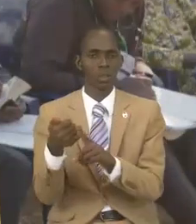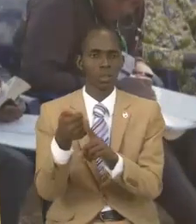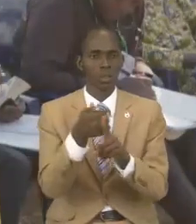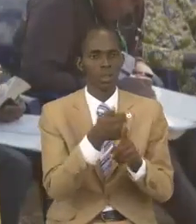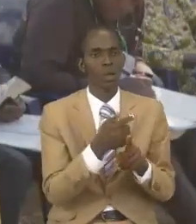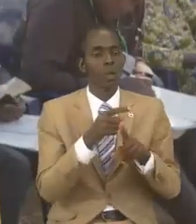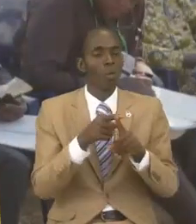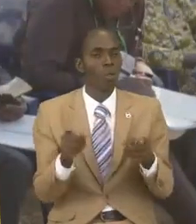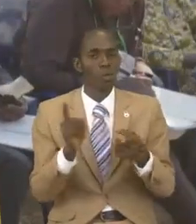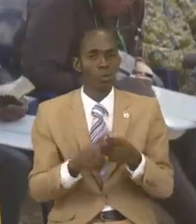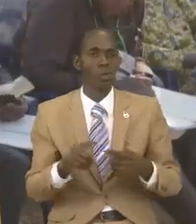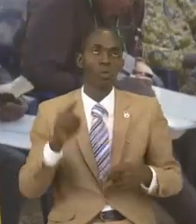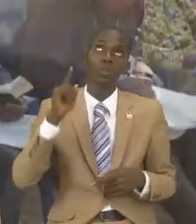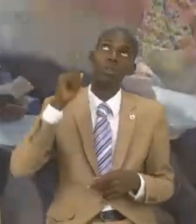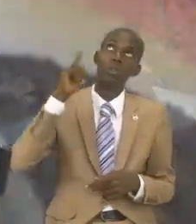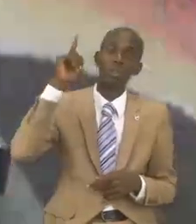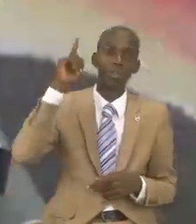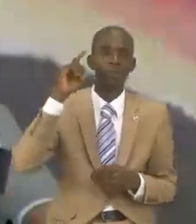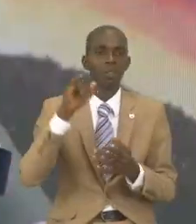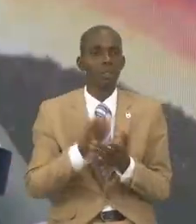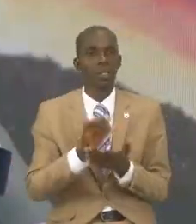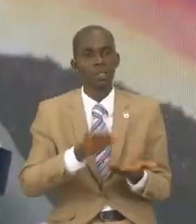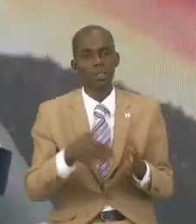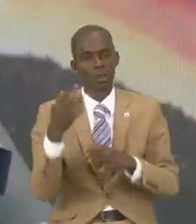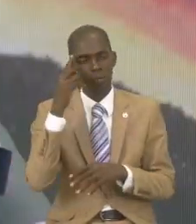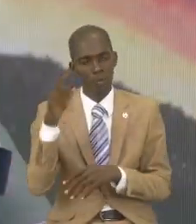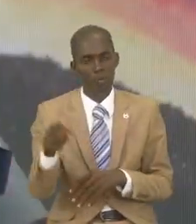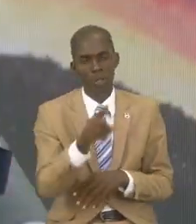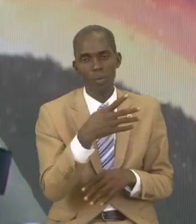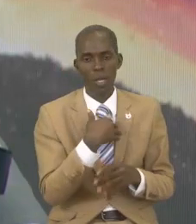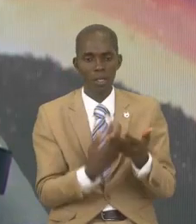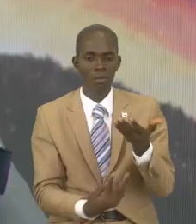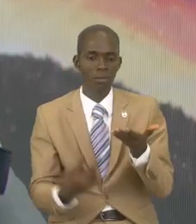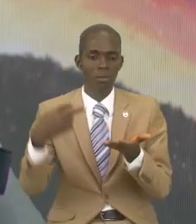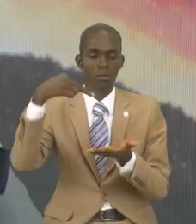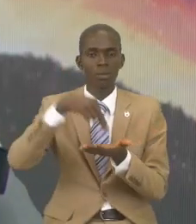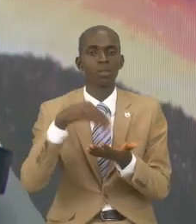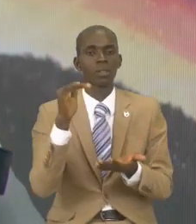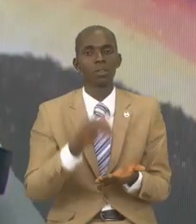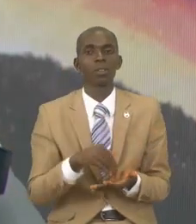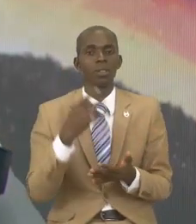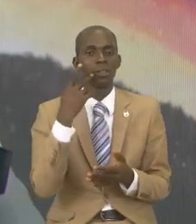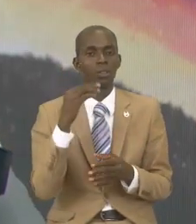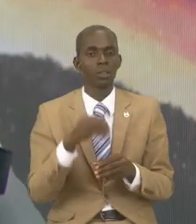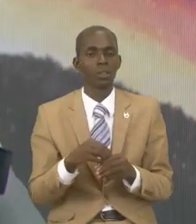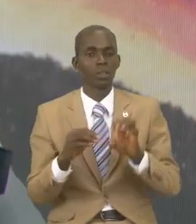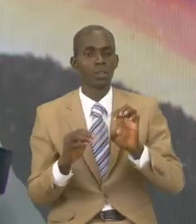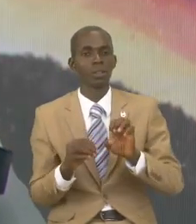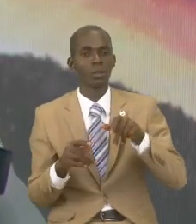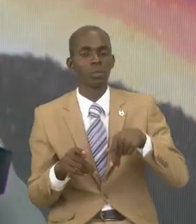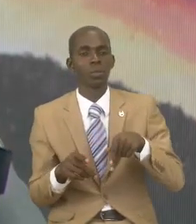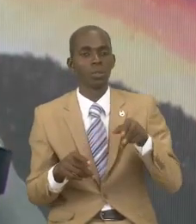that died for them and rose again. We're looking at Ephesians chapter 5,